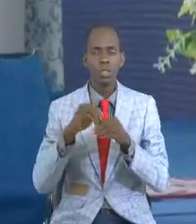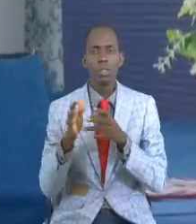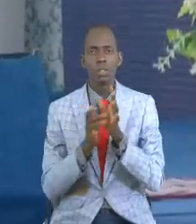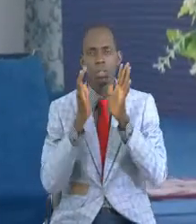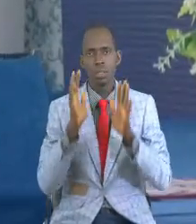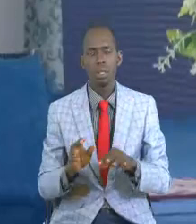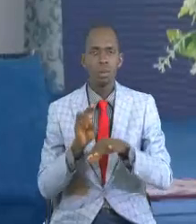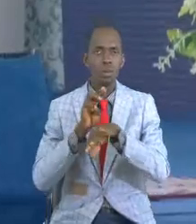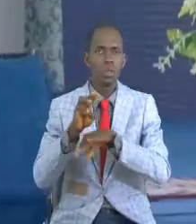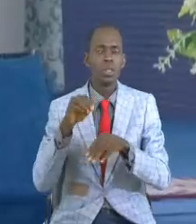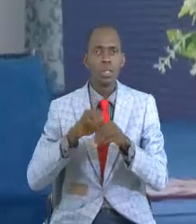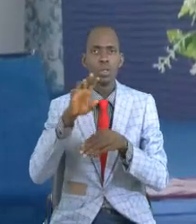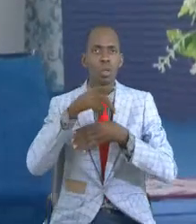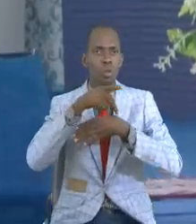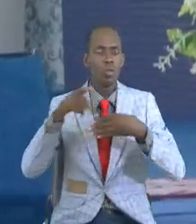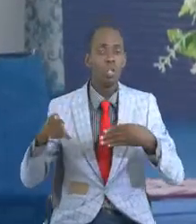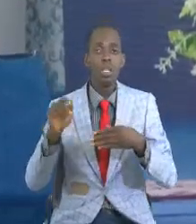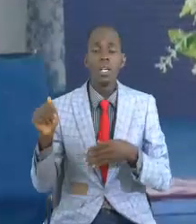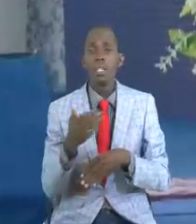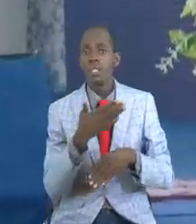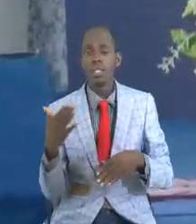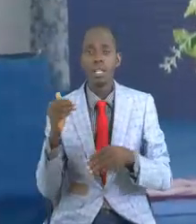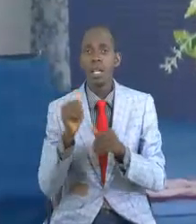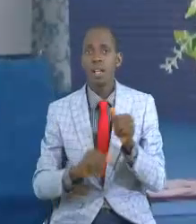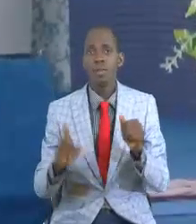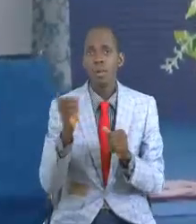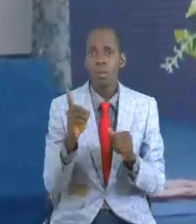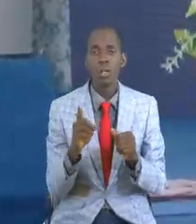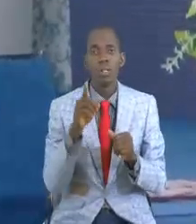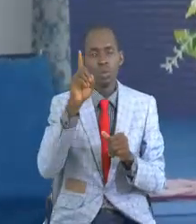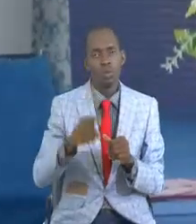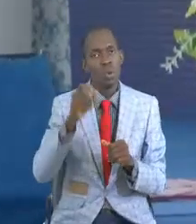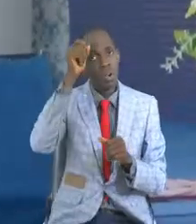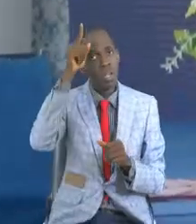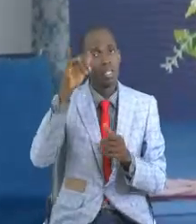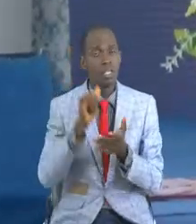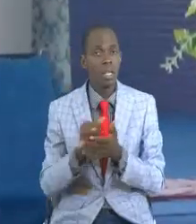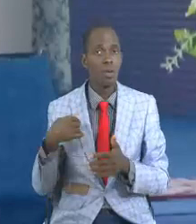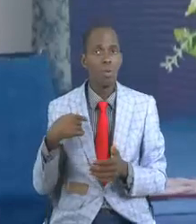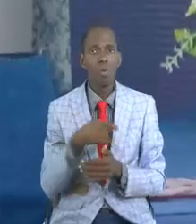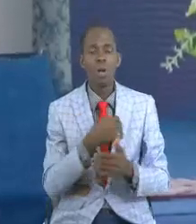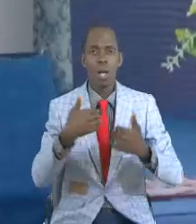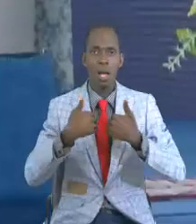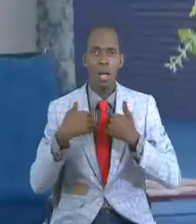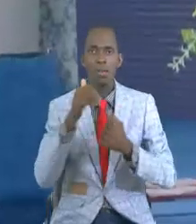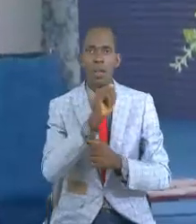your profession, anything, anywhere. Understand, we have a God who